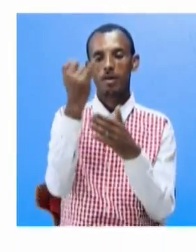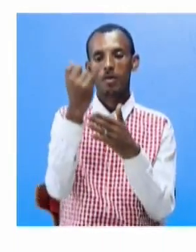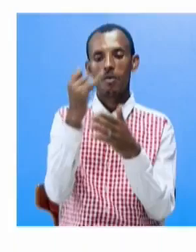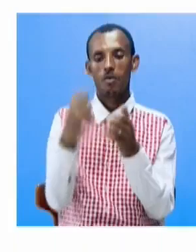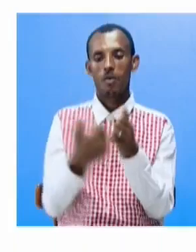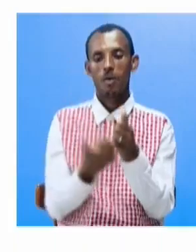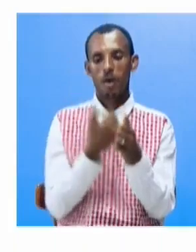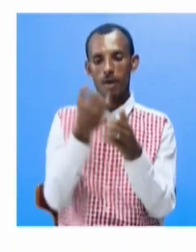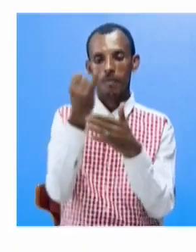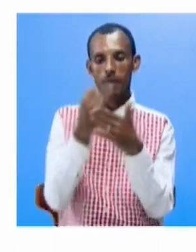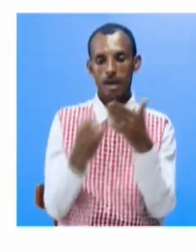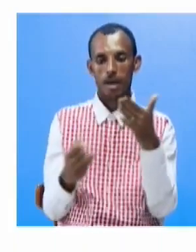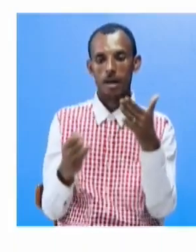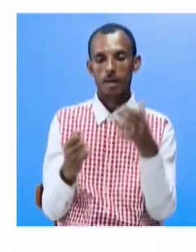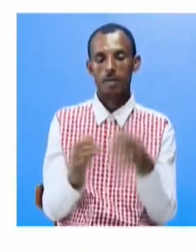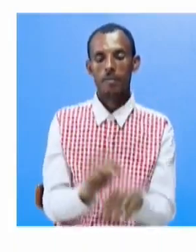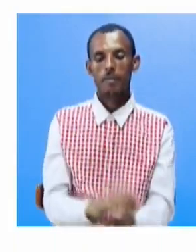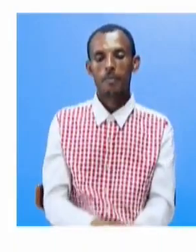figure,